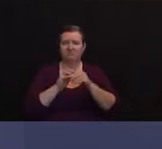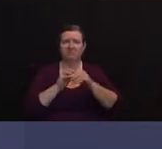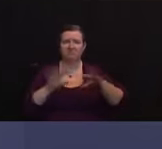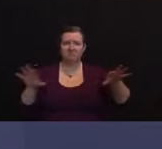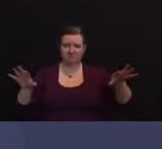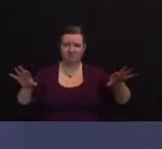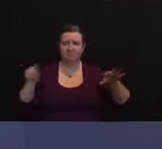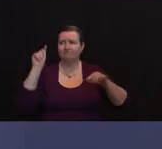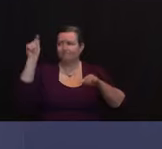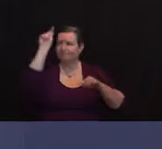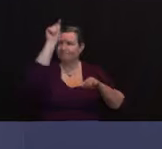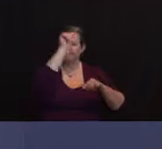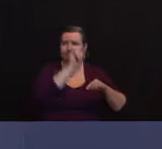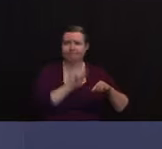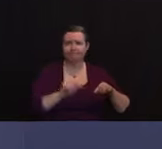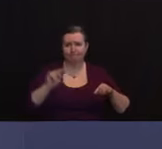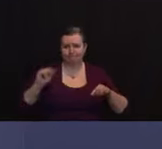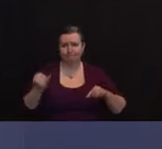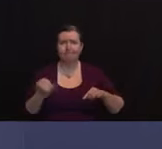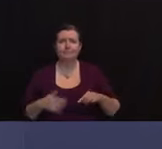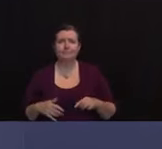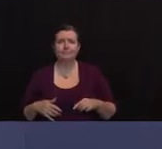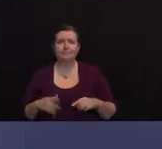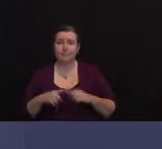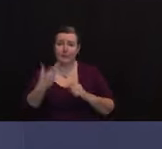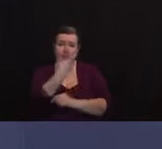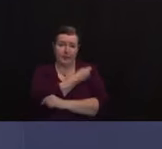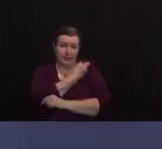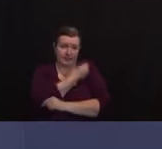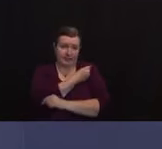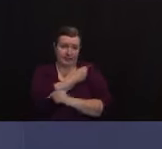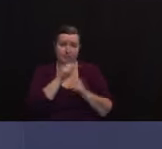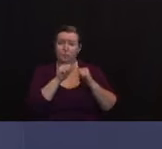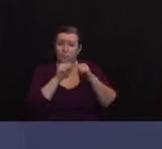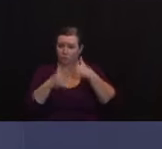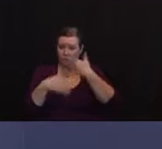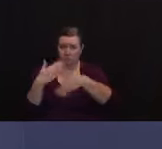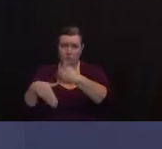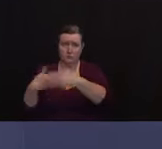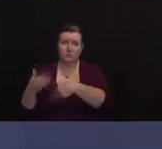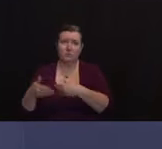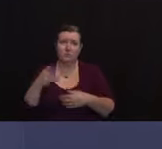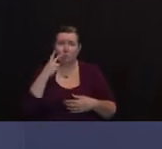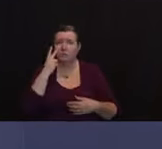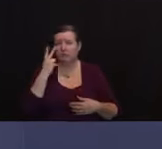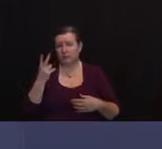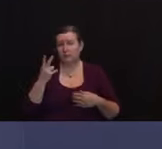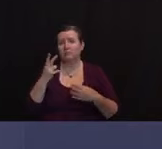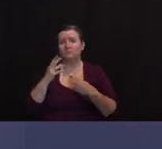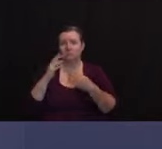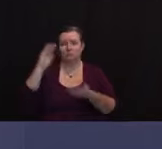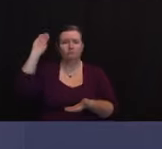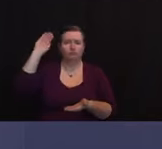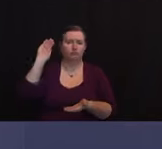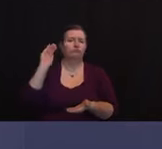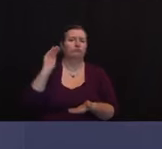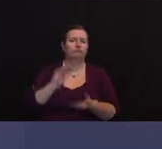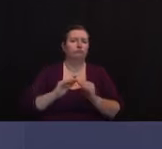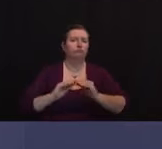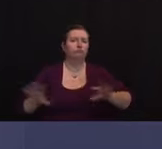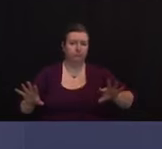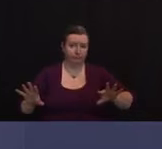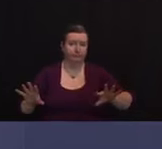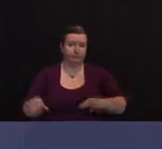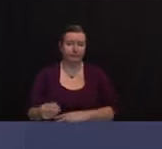progresses, we expect that progress to continue. We expect to see more declines in outbreaks, but we do need high levels